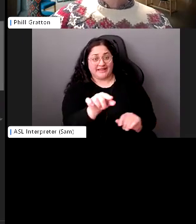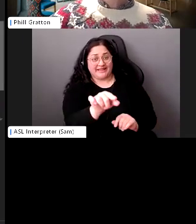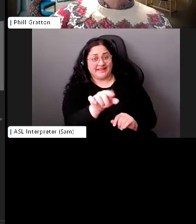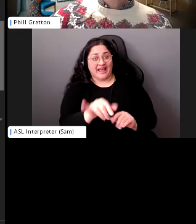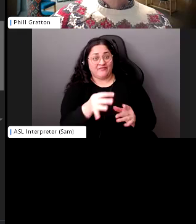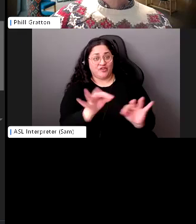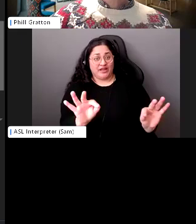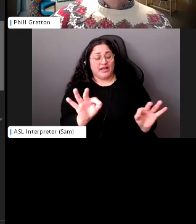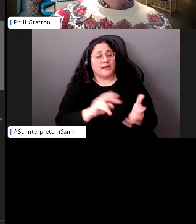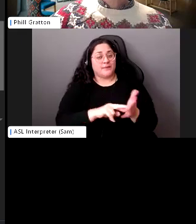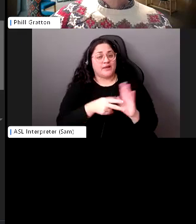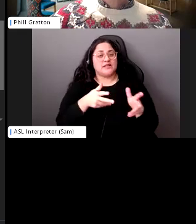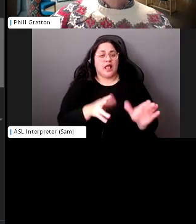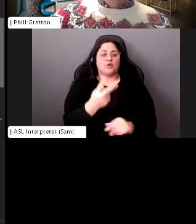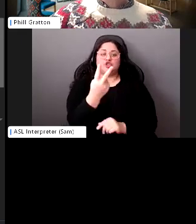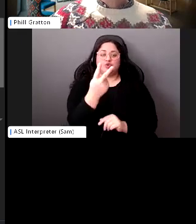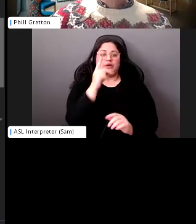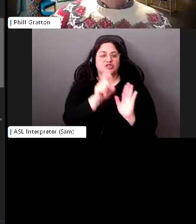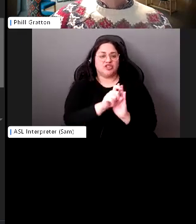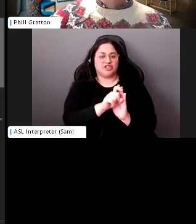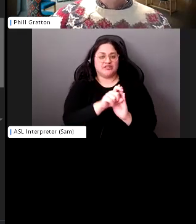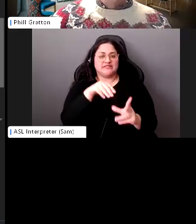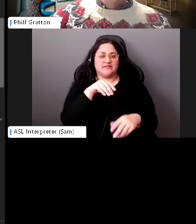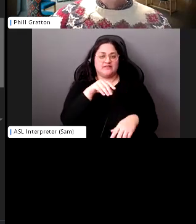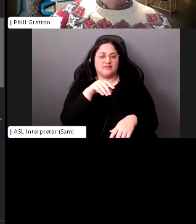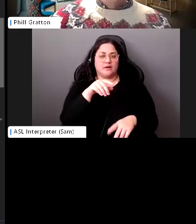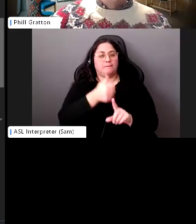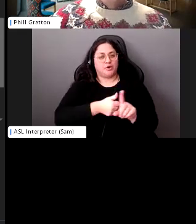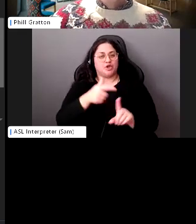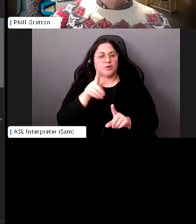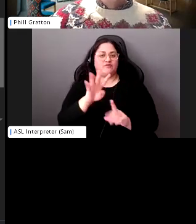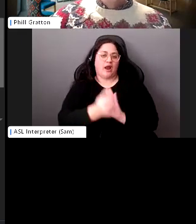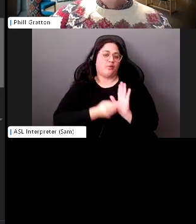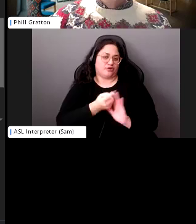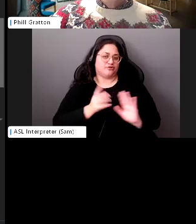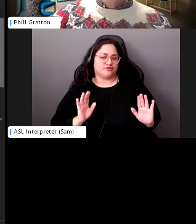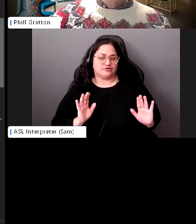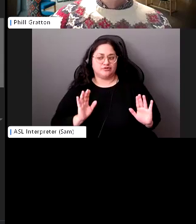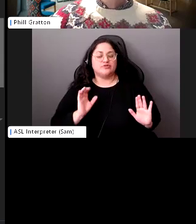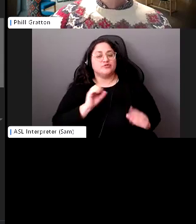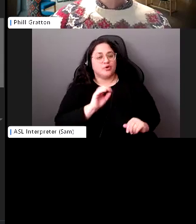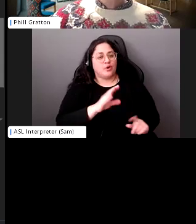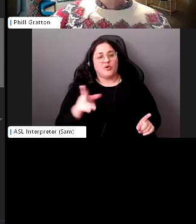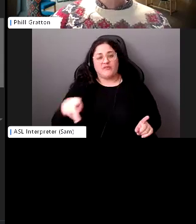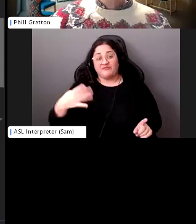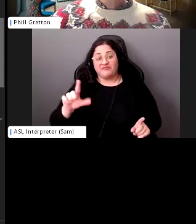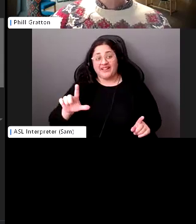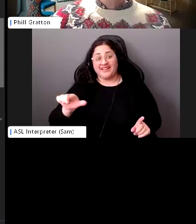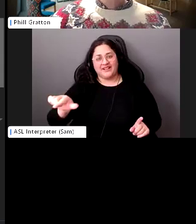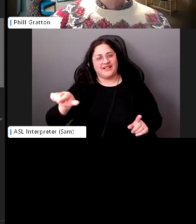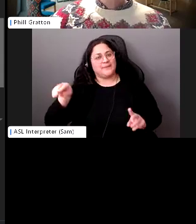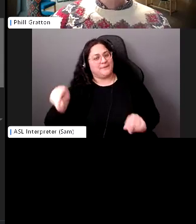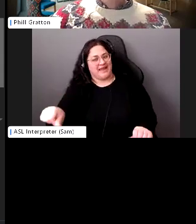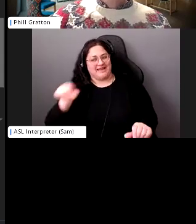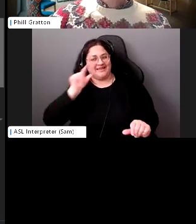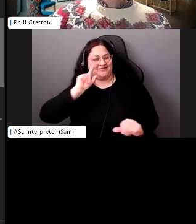if it is free, just remember that you'll get 2 images and then you have to wait another 24 hours. But here was an interesting question. You know how we talked about how